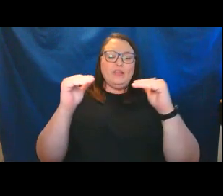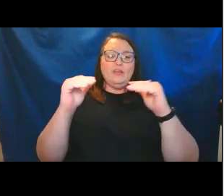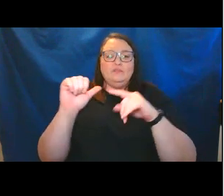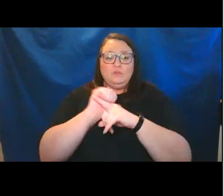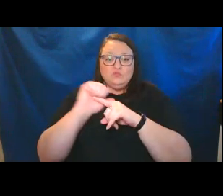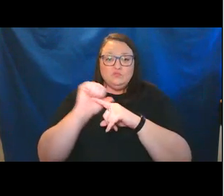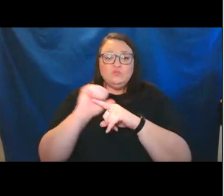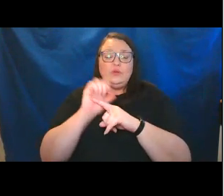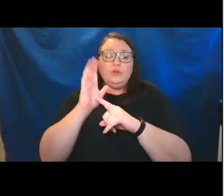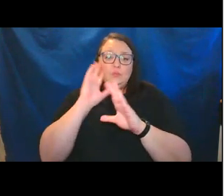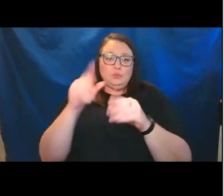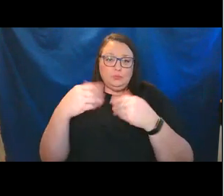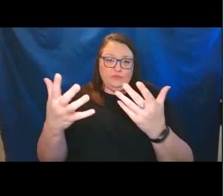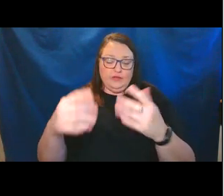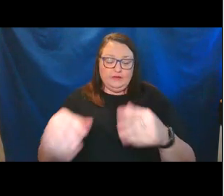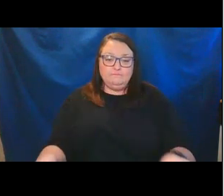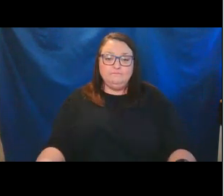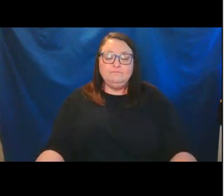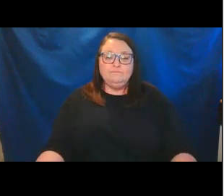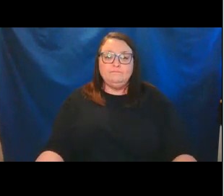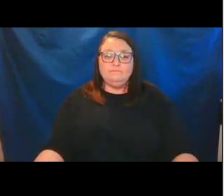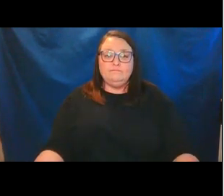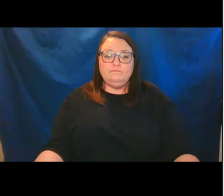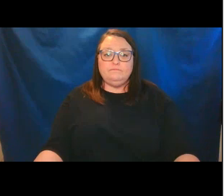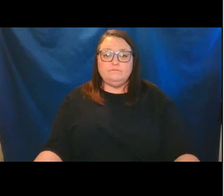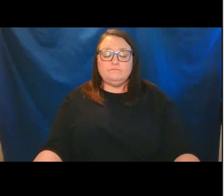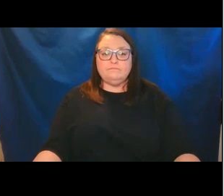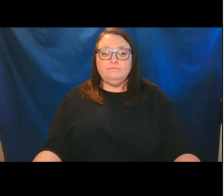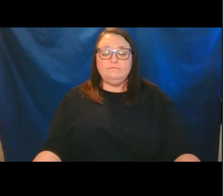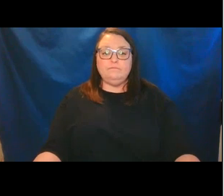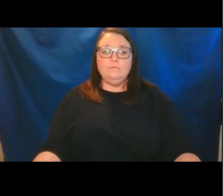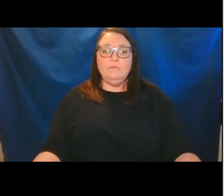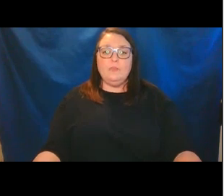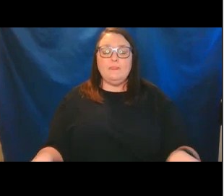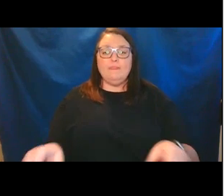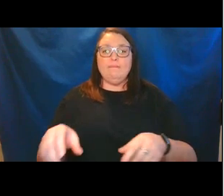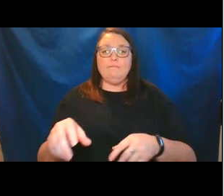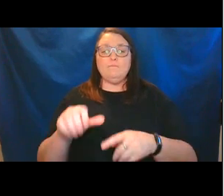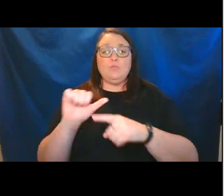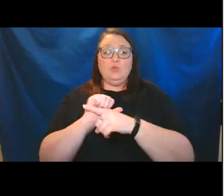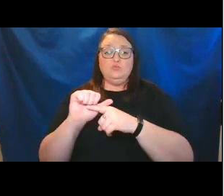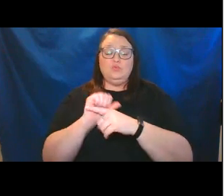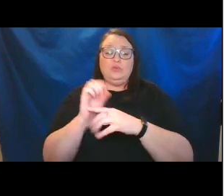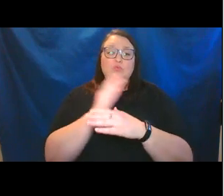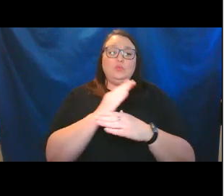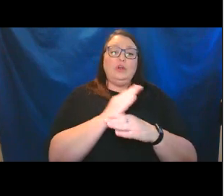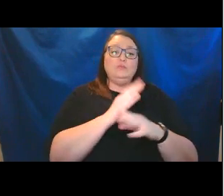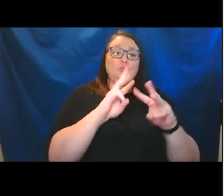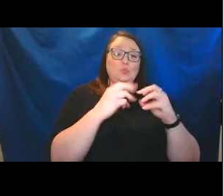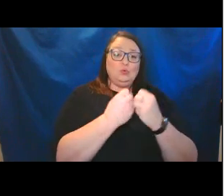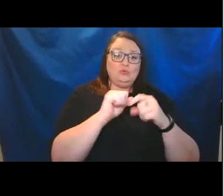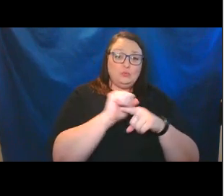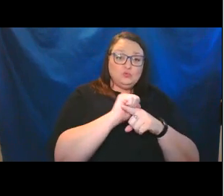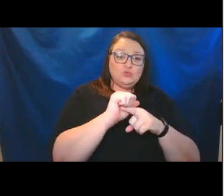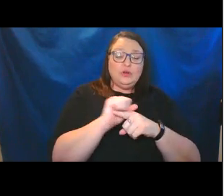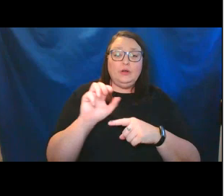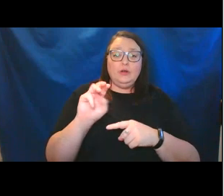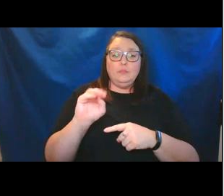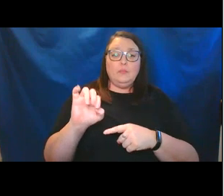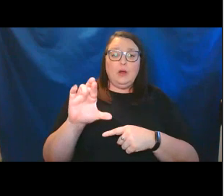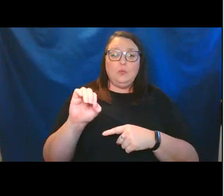going to be providing. So those trainings range from workshop trainings, micro credentials,